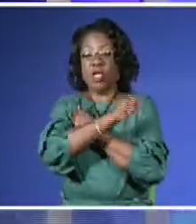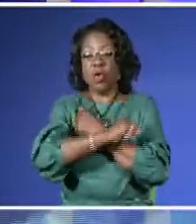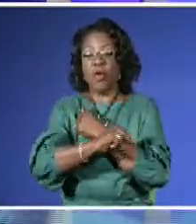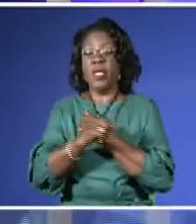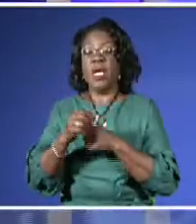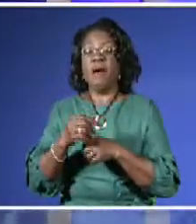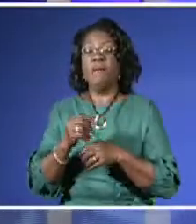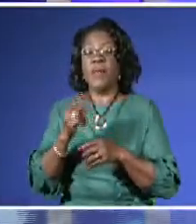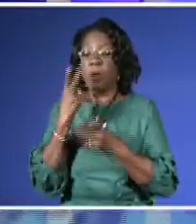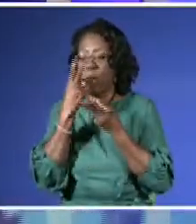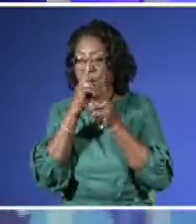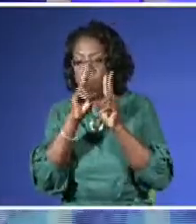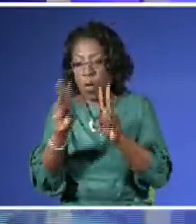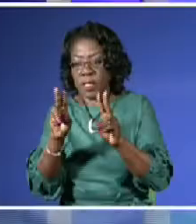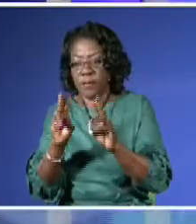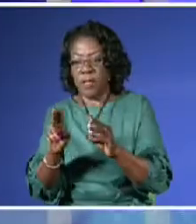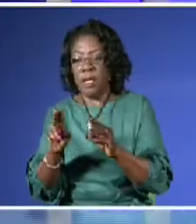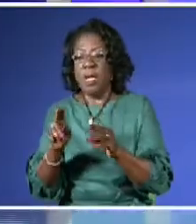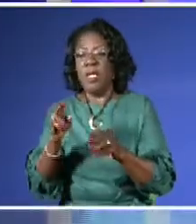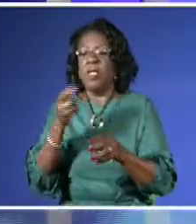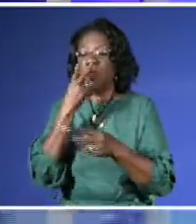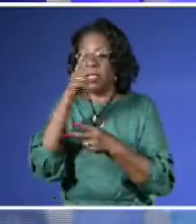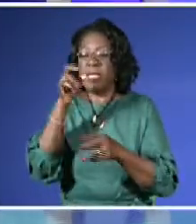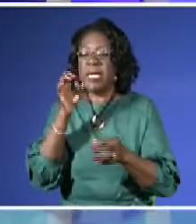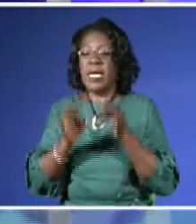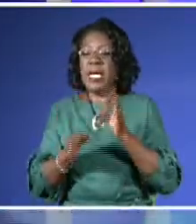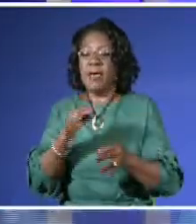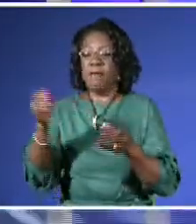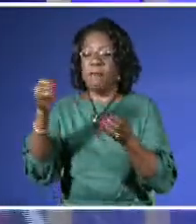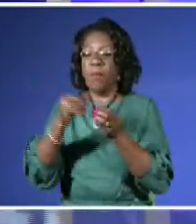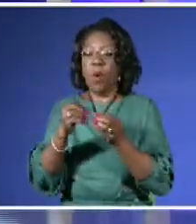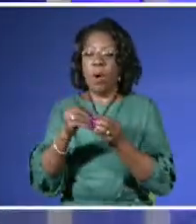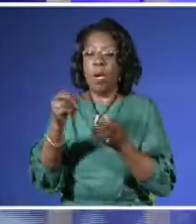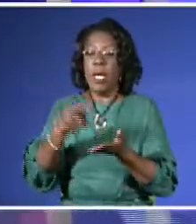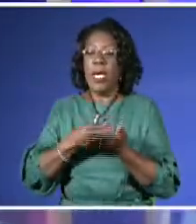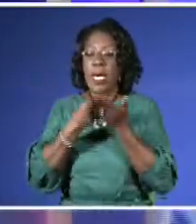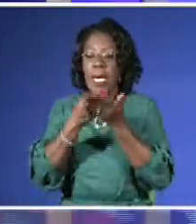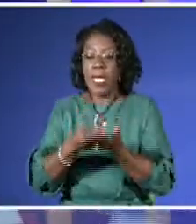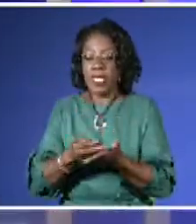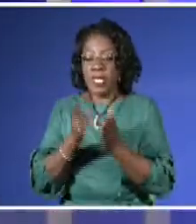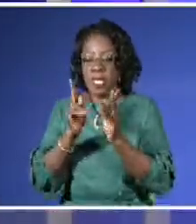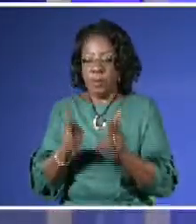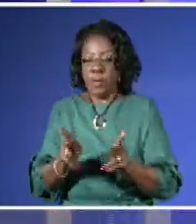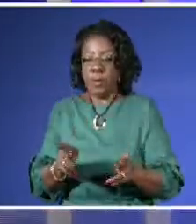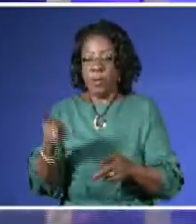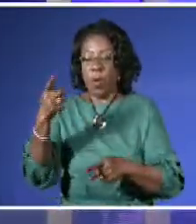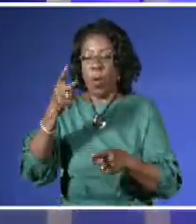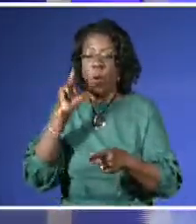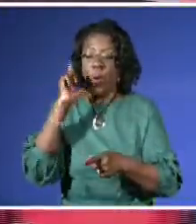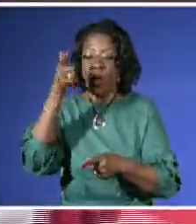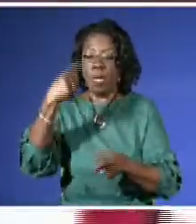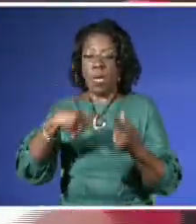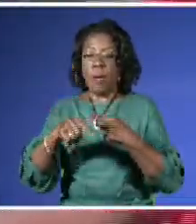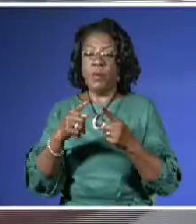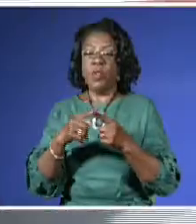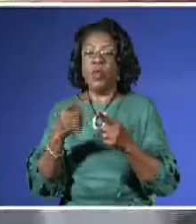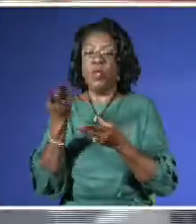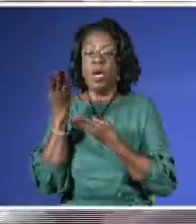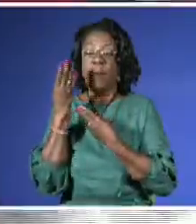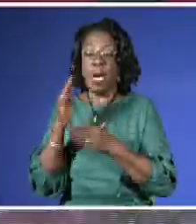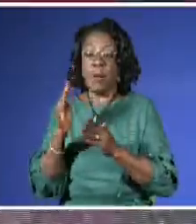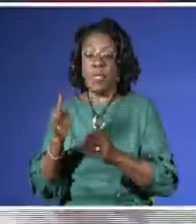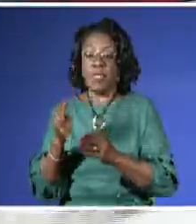increased threat of Haitian migrants. That threat has materialized with separate apprehensions off Acklins and Ragged Island, with more